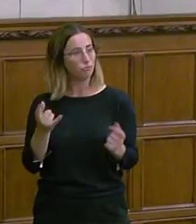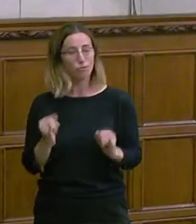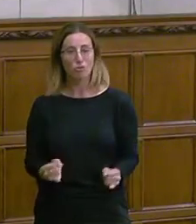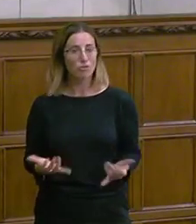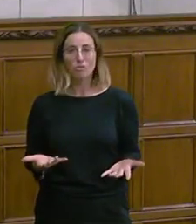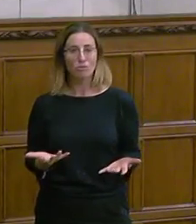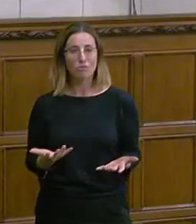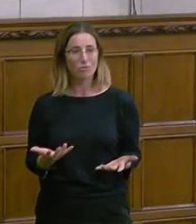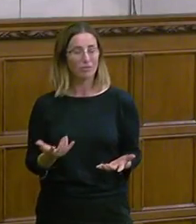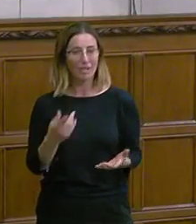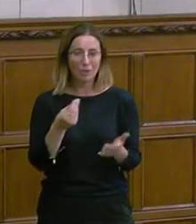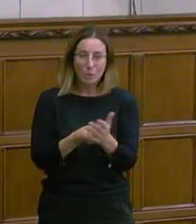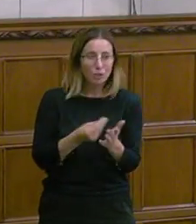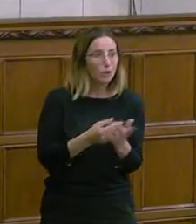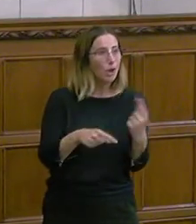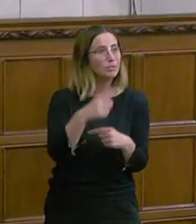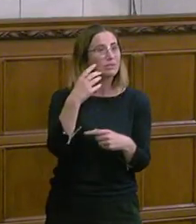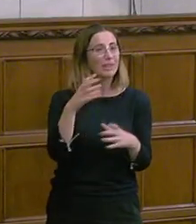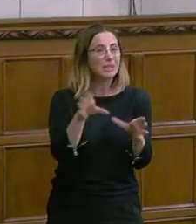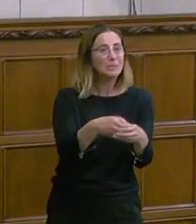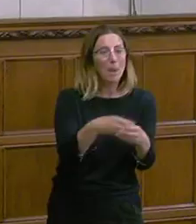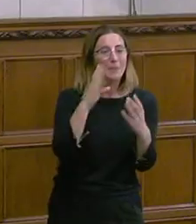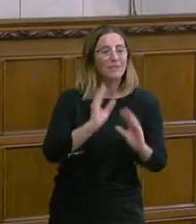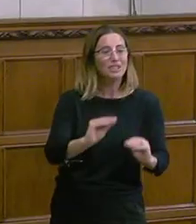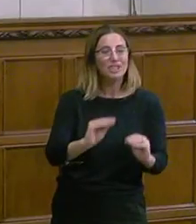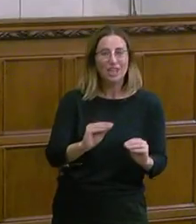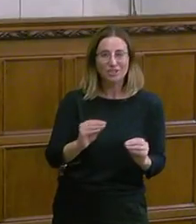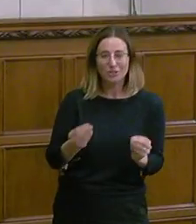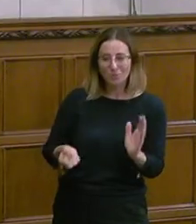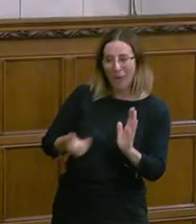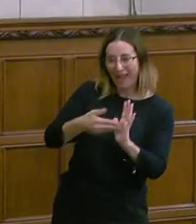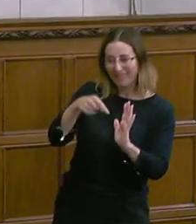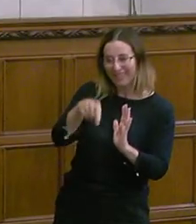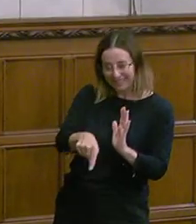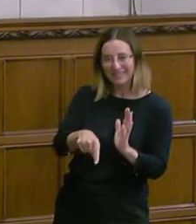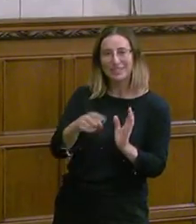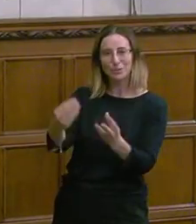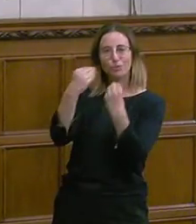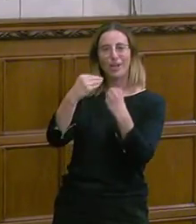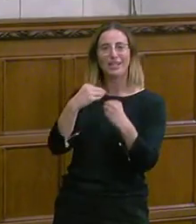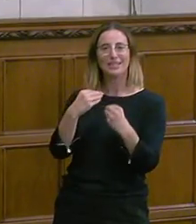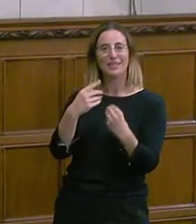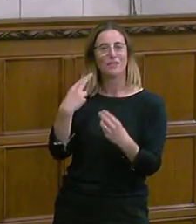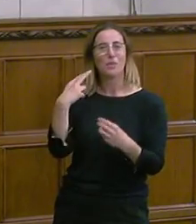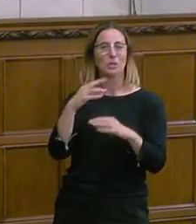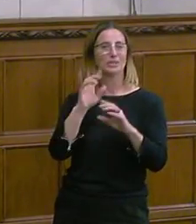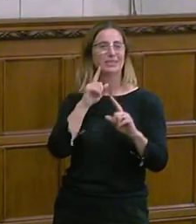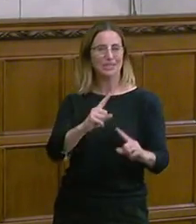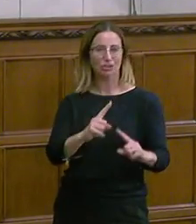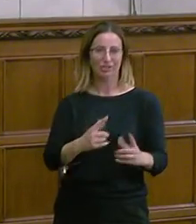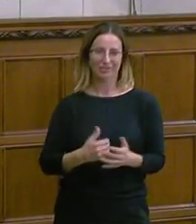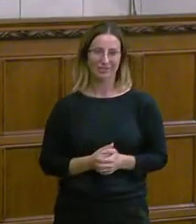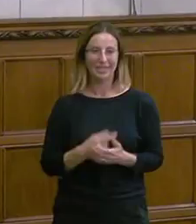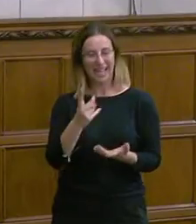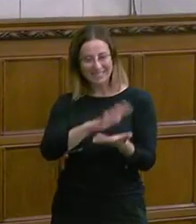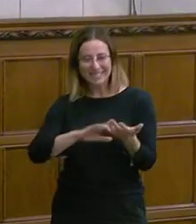wrong. And it wouldn't cost the Department of Education, I think, a single farthing, because you just add it into the curriculum and perhaps take something out, which